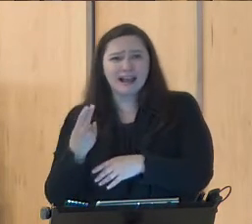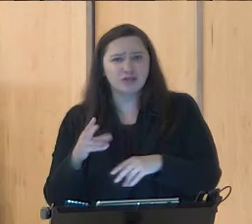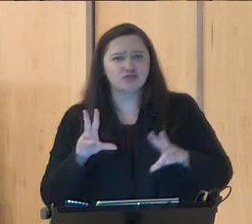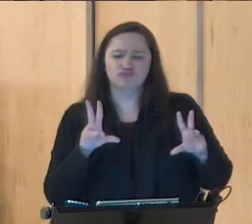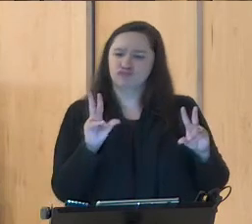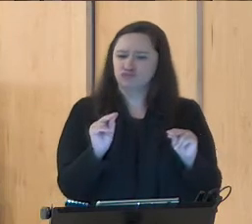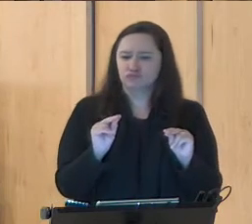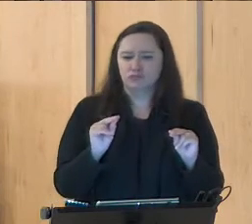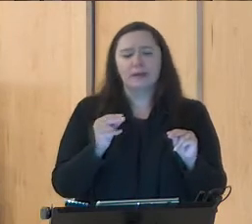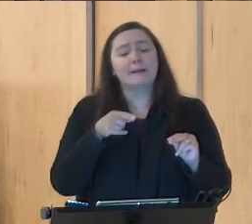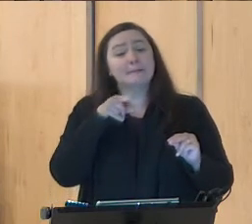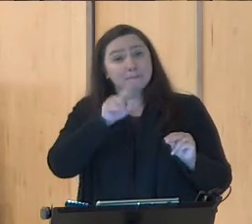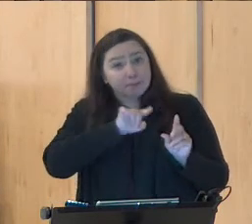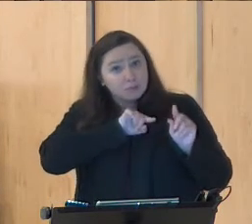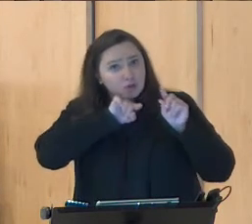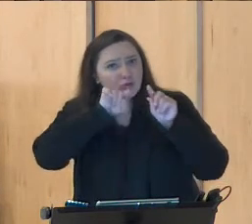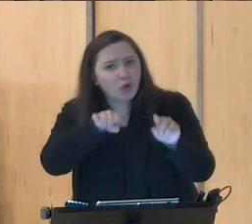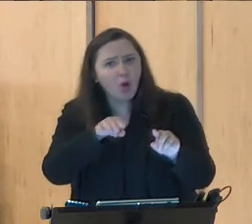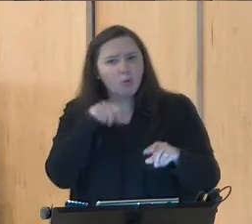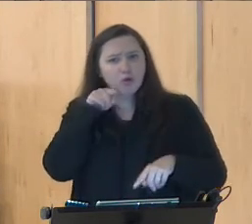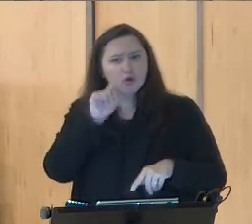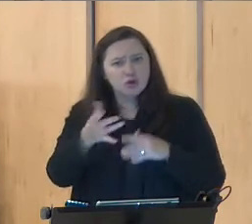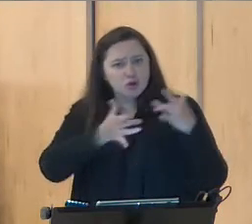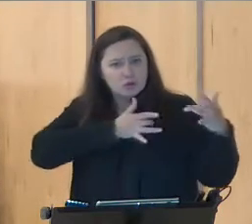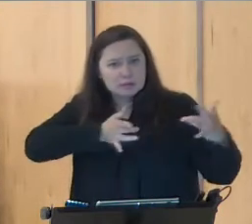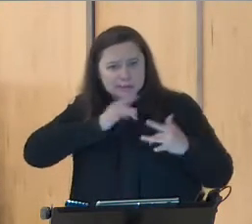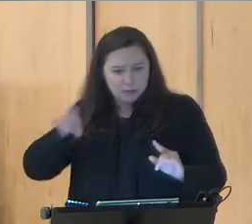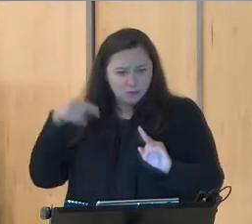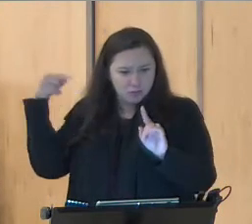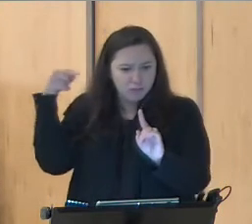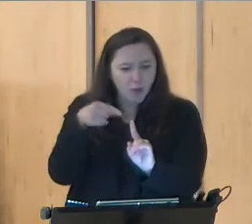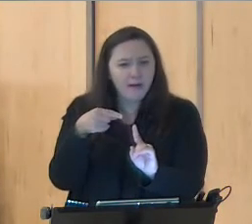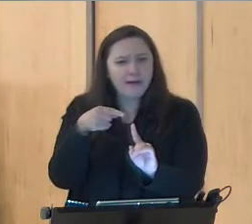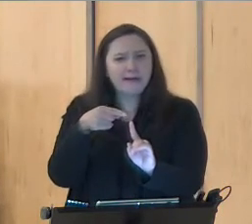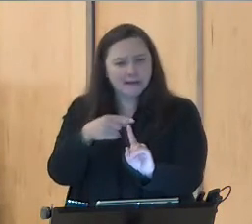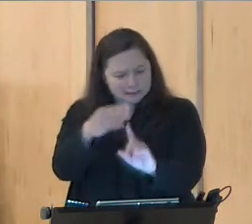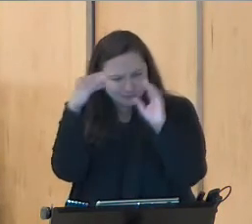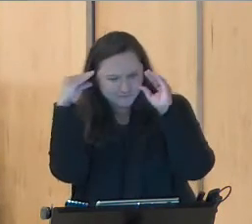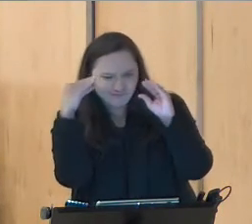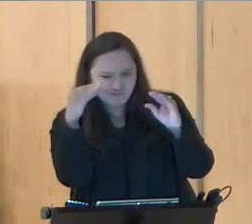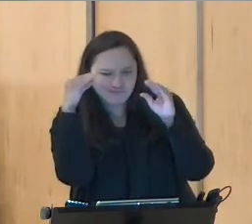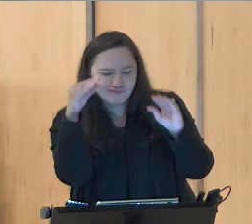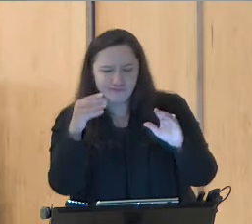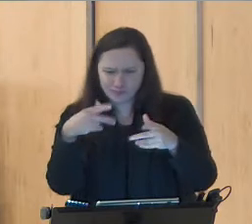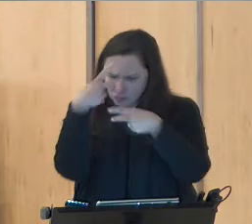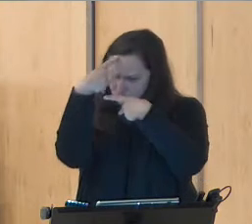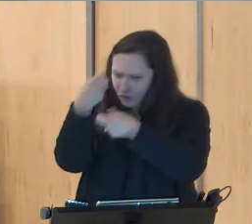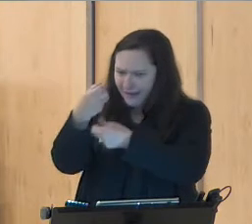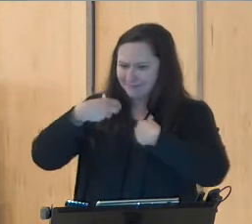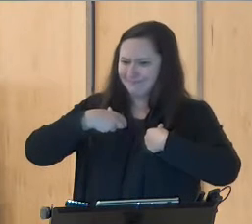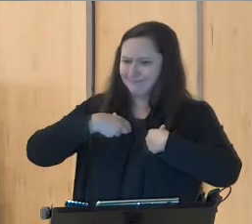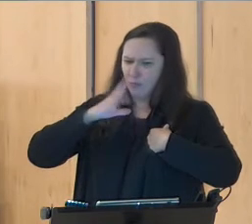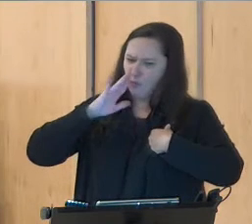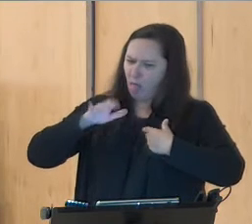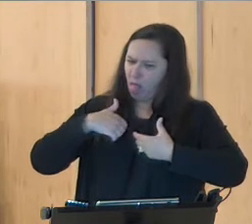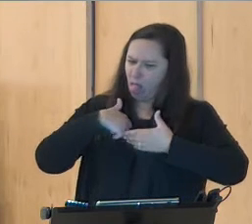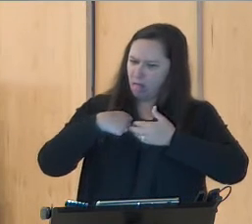only thing I want you to worry about is preaching the word. Trust me to take care of the